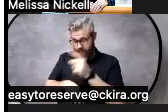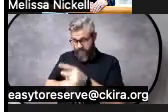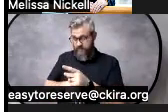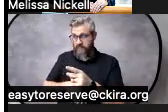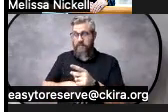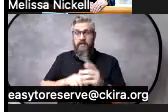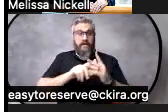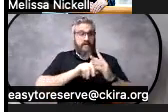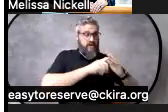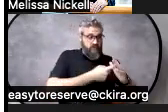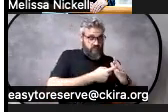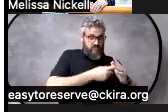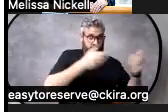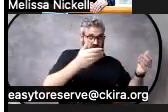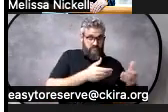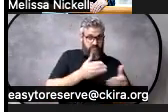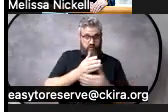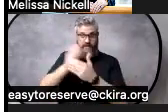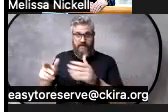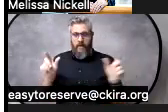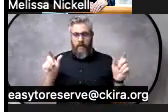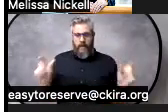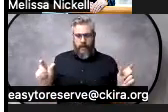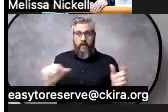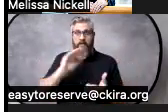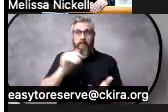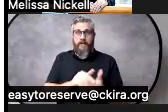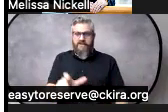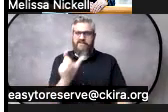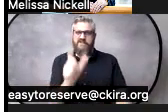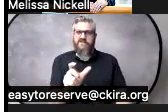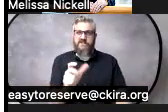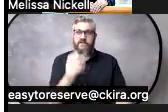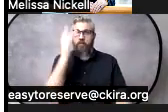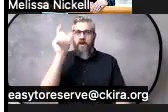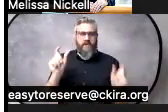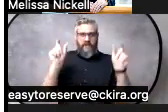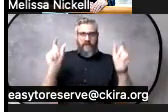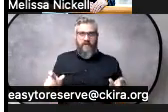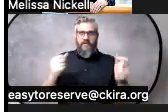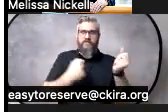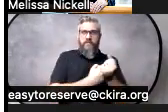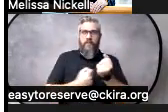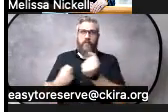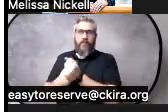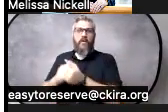are less in size compared to the middle. This is because they are the supports for your story and because the meat